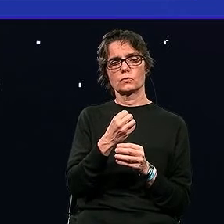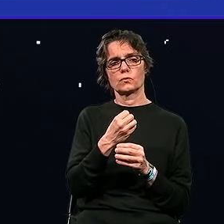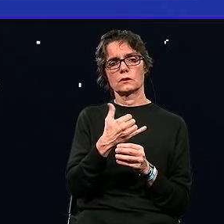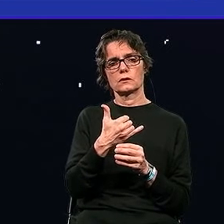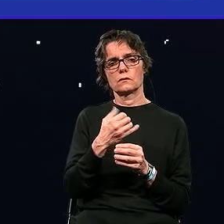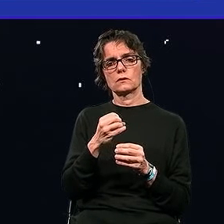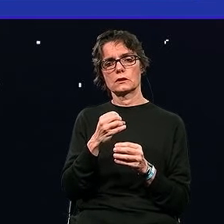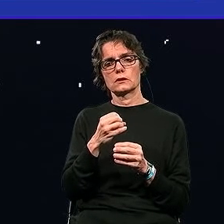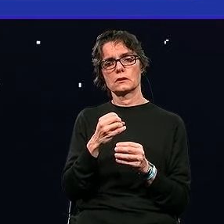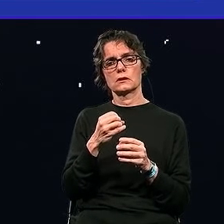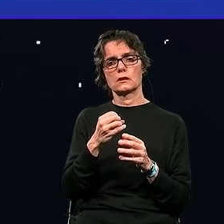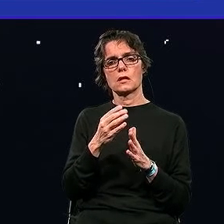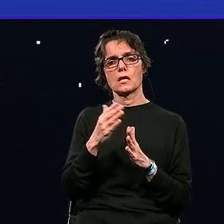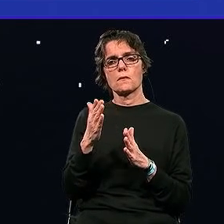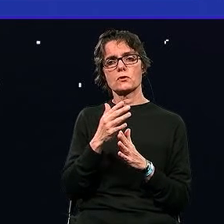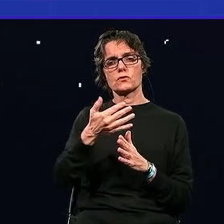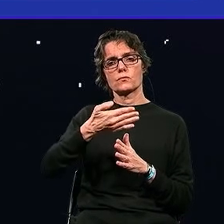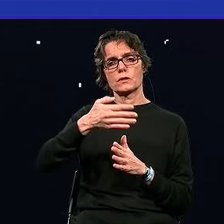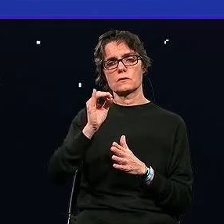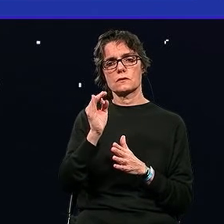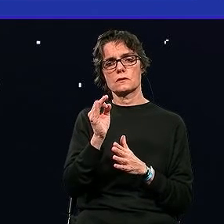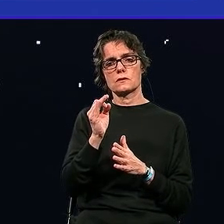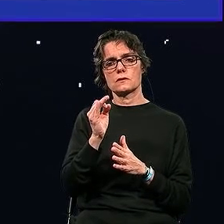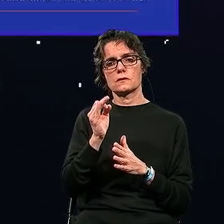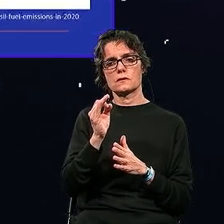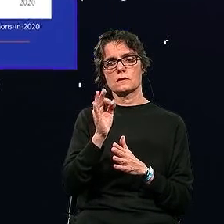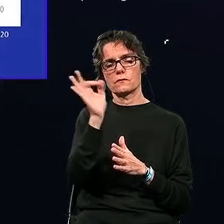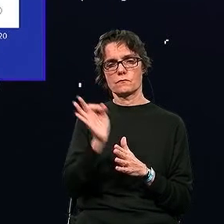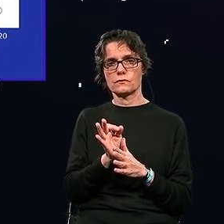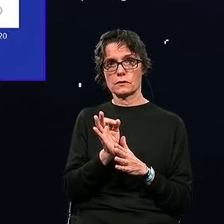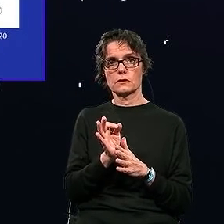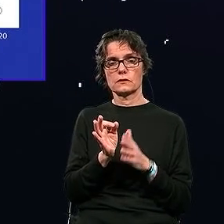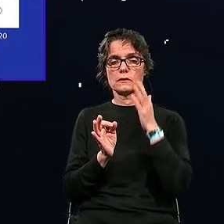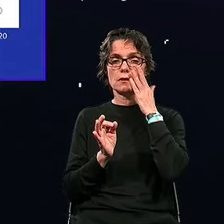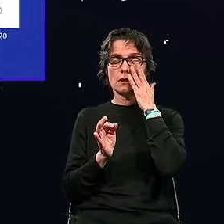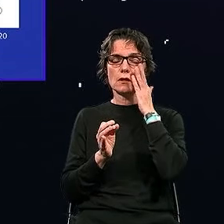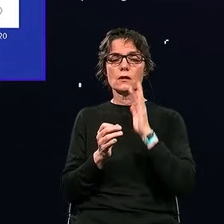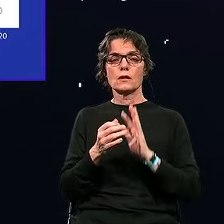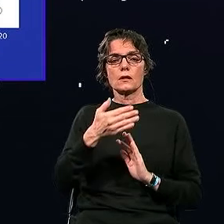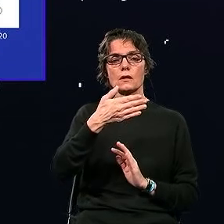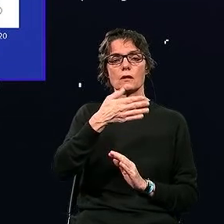were down about 7%. So not quite the